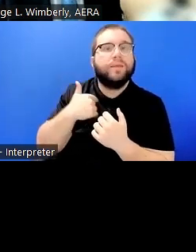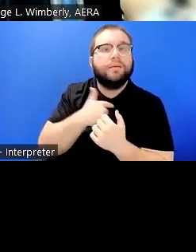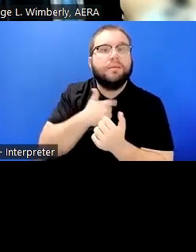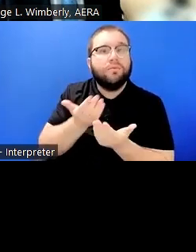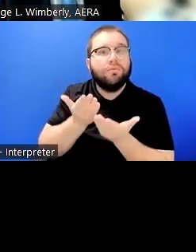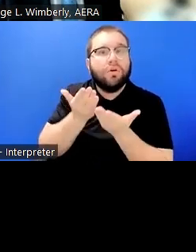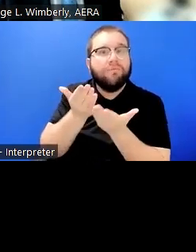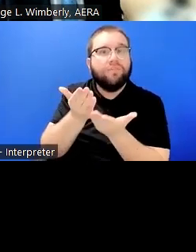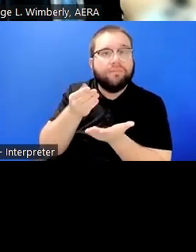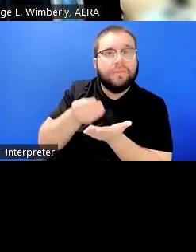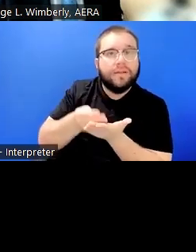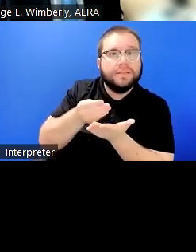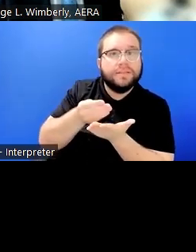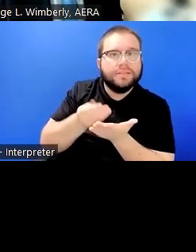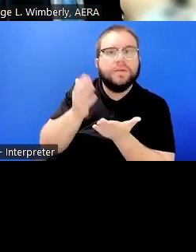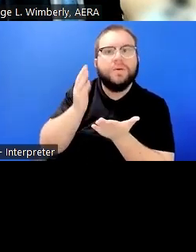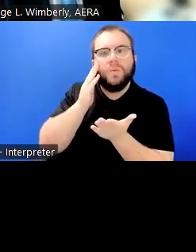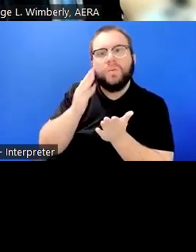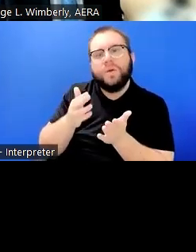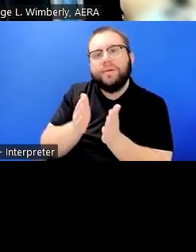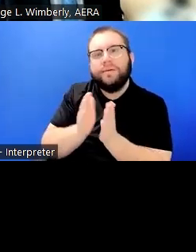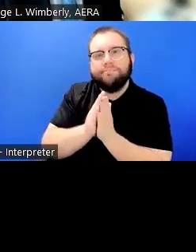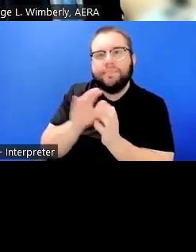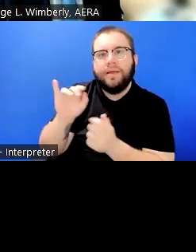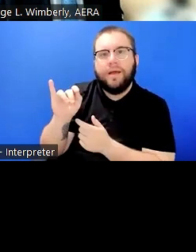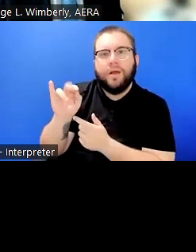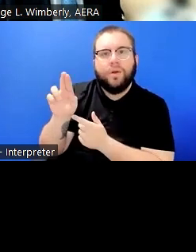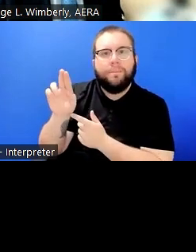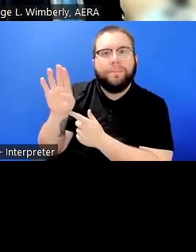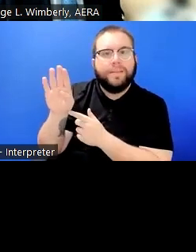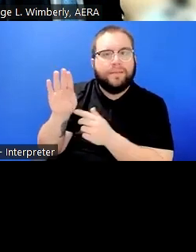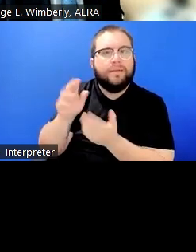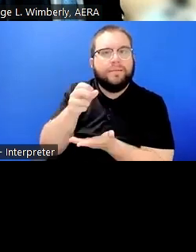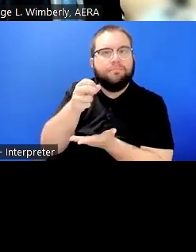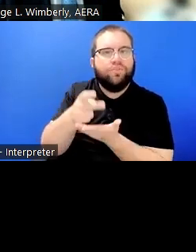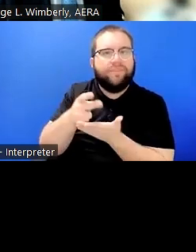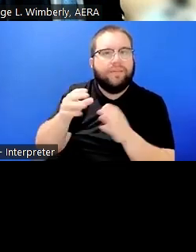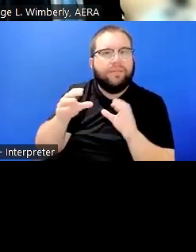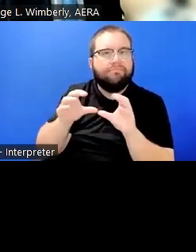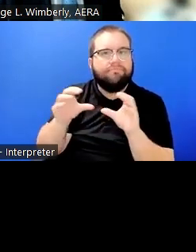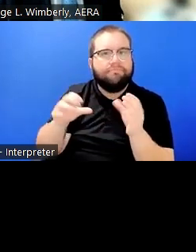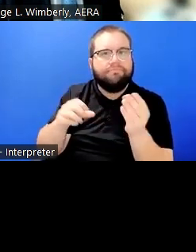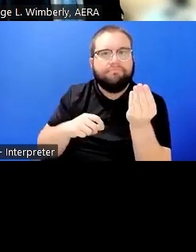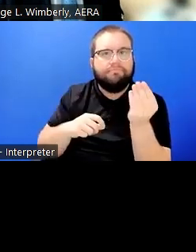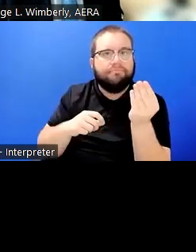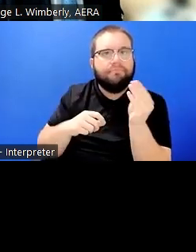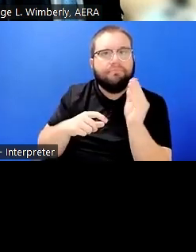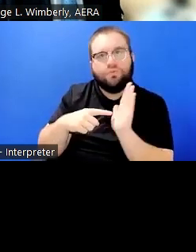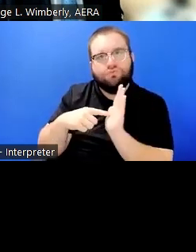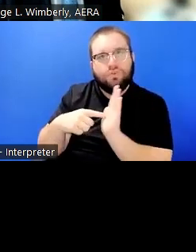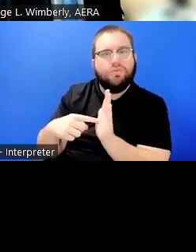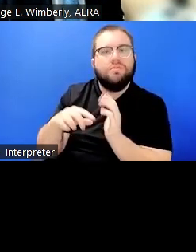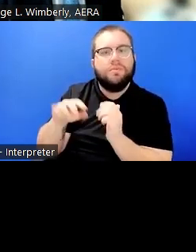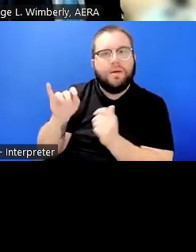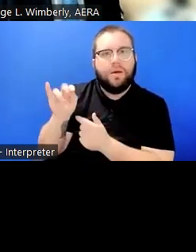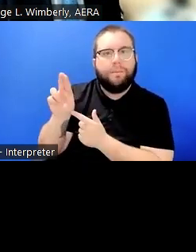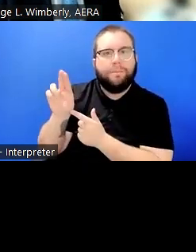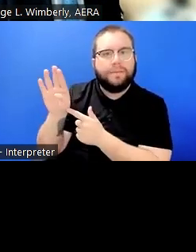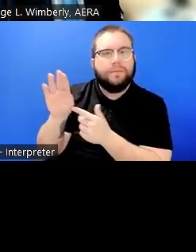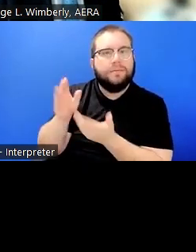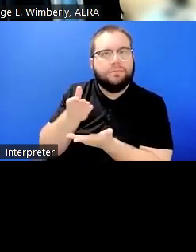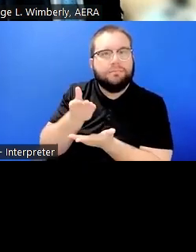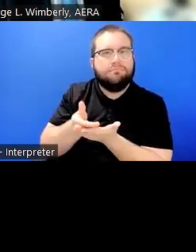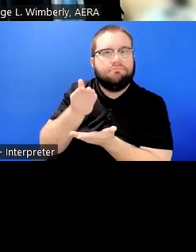will ask for things such as your IRB approval. That's going to be your internal review board approval. That